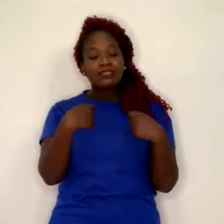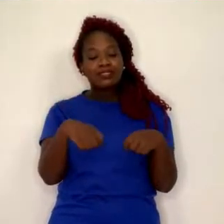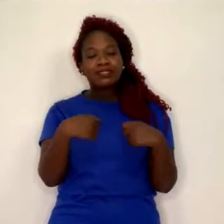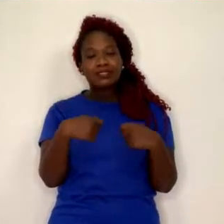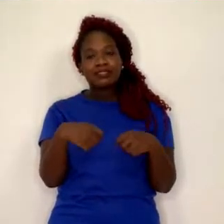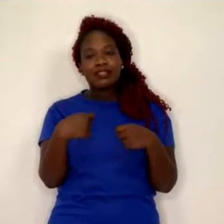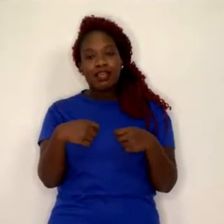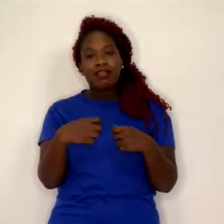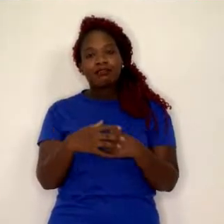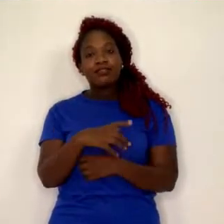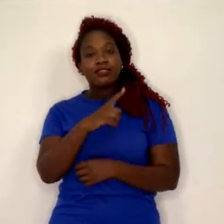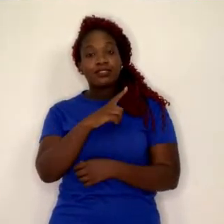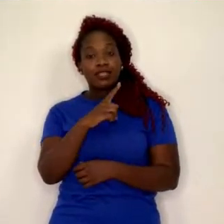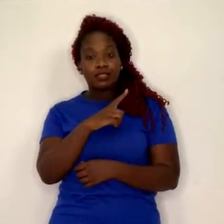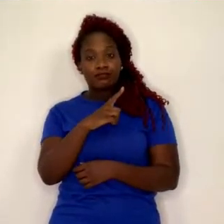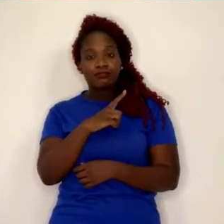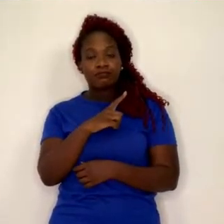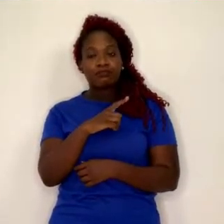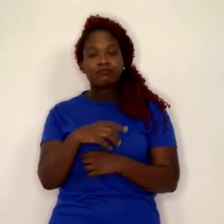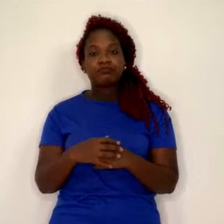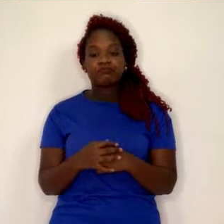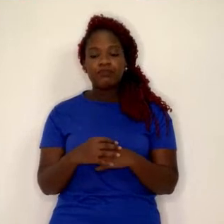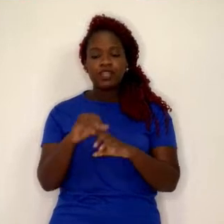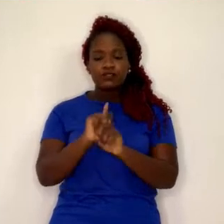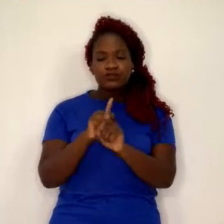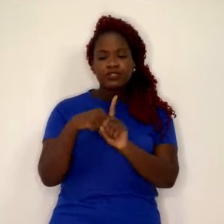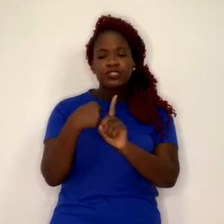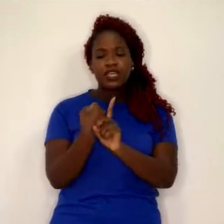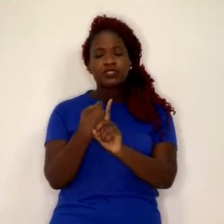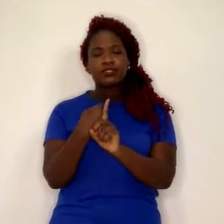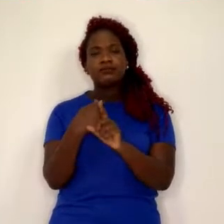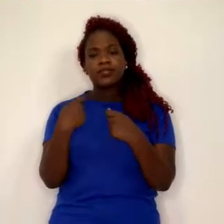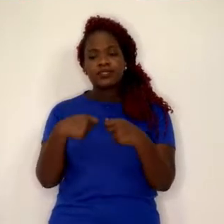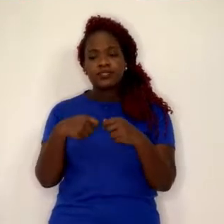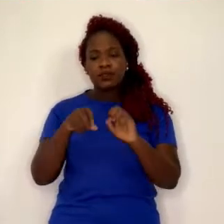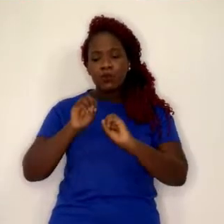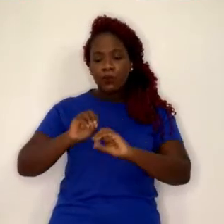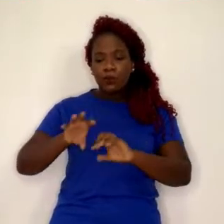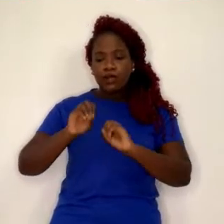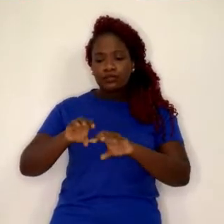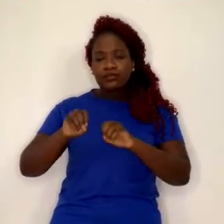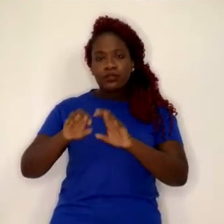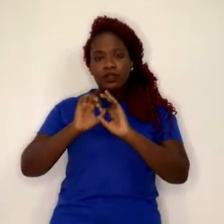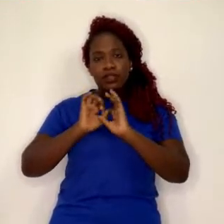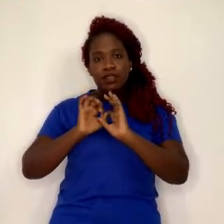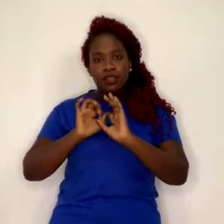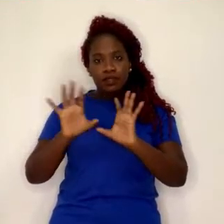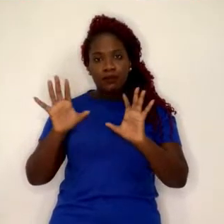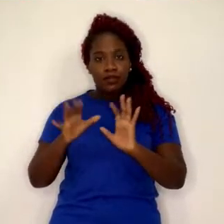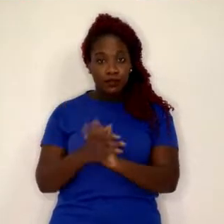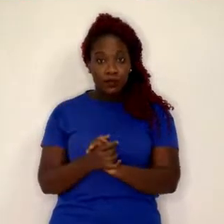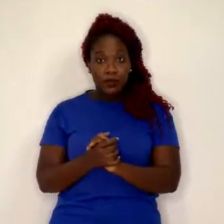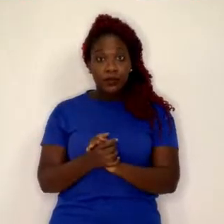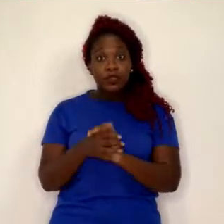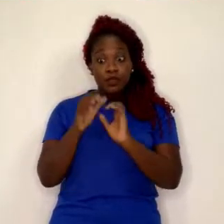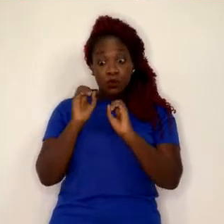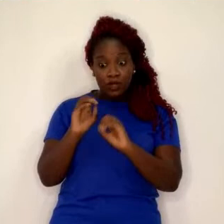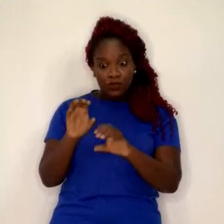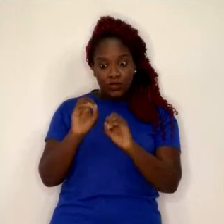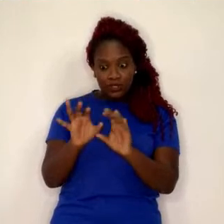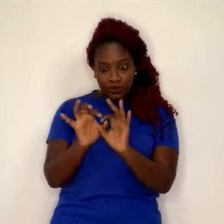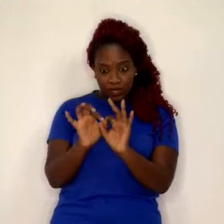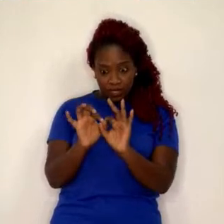and remind us of the need so that we have, that our society may have a freeing education,